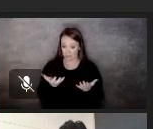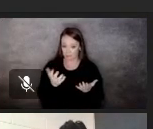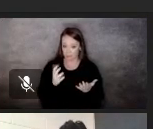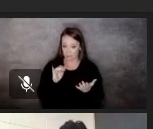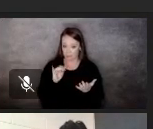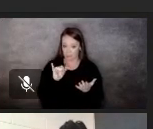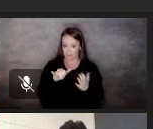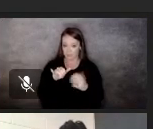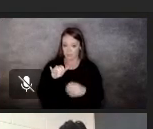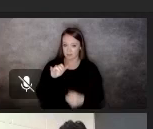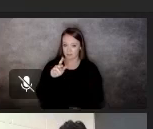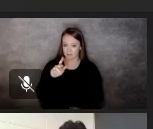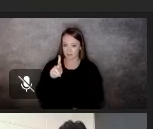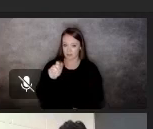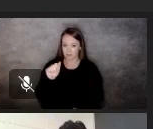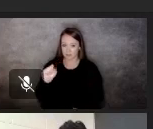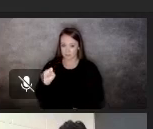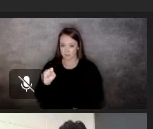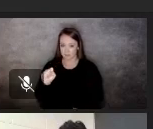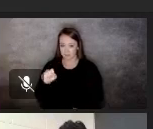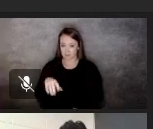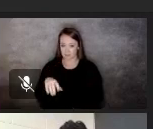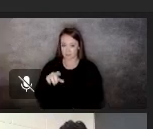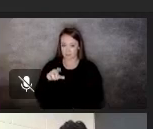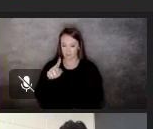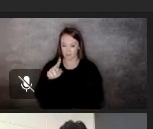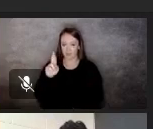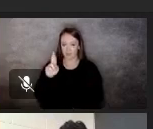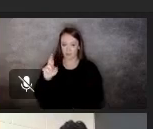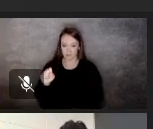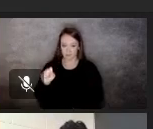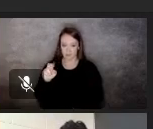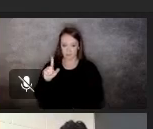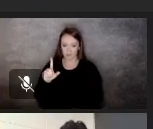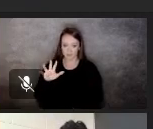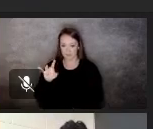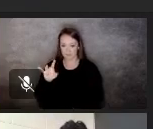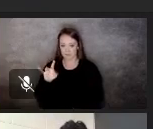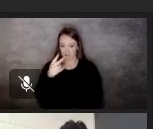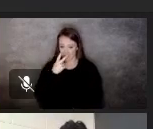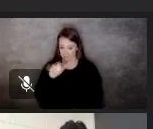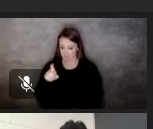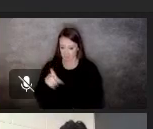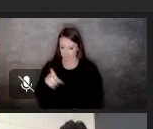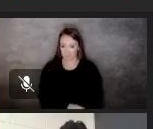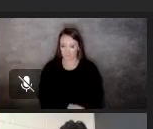KRS 158.6453? Yes. Okay, let me present